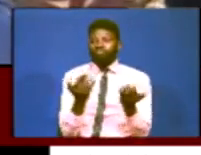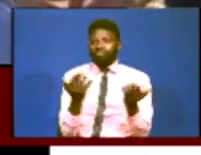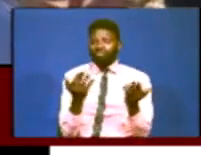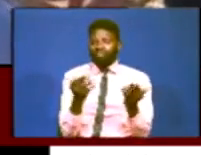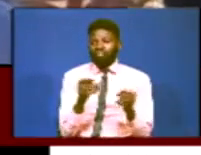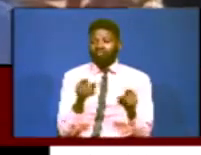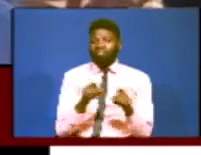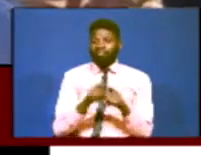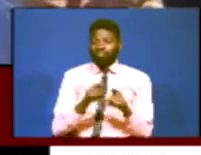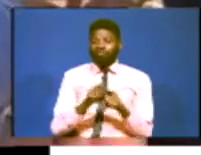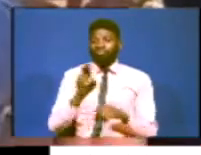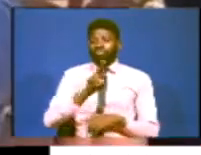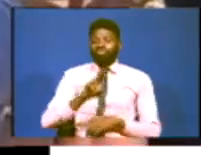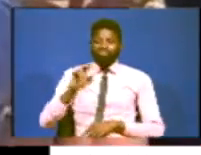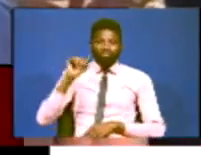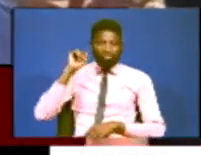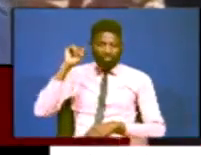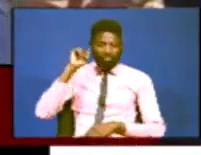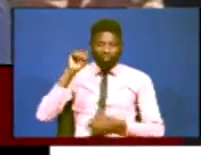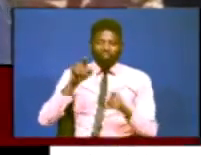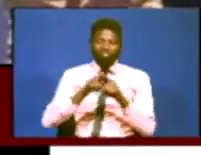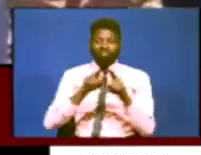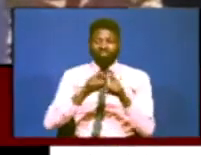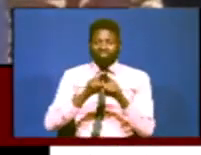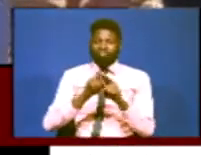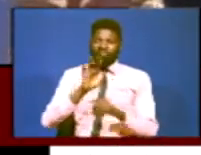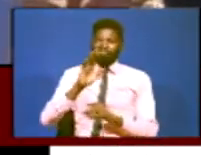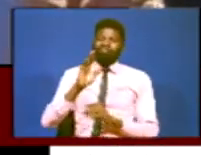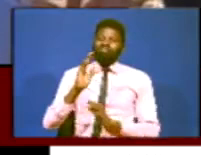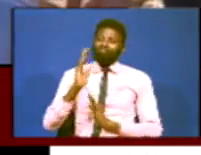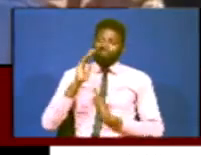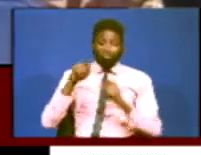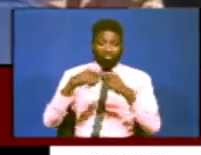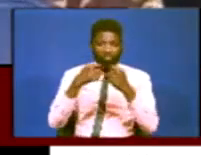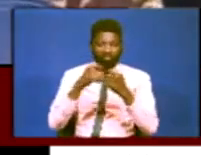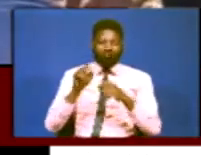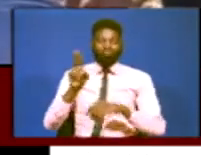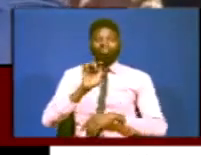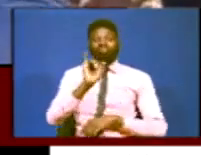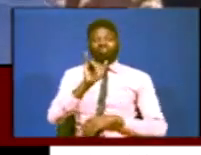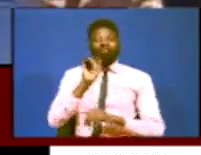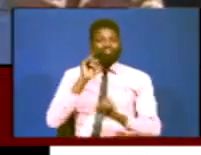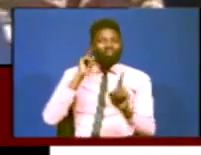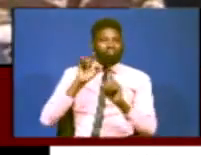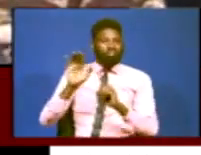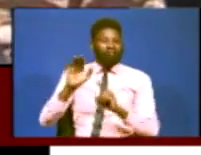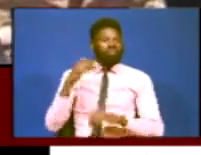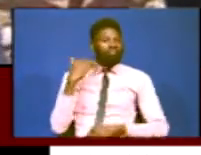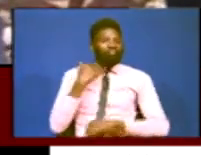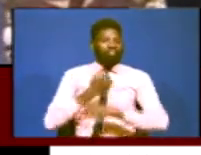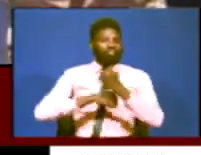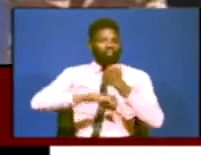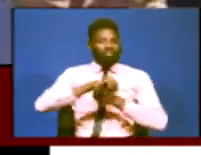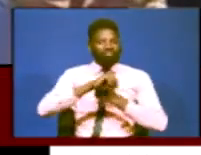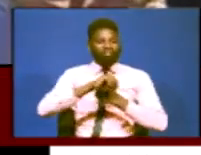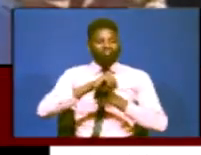order to perpetuate their heinous crimes. We shall no longer follow the